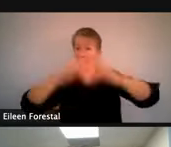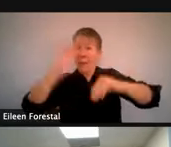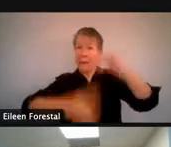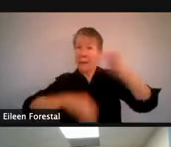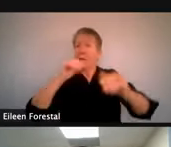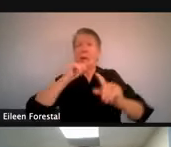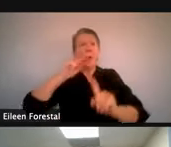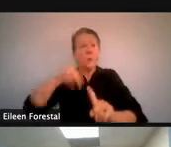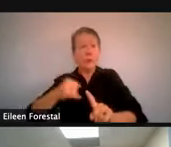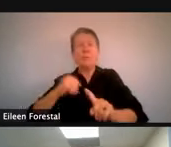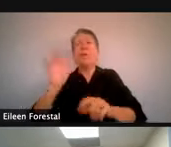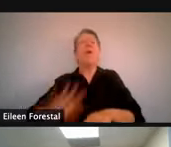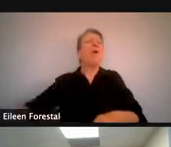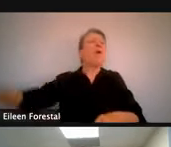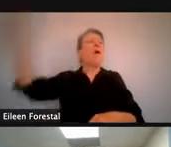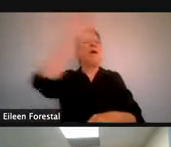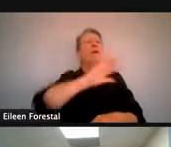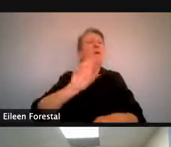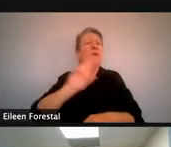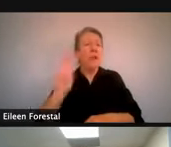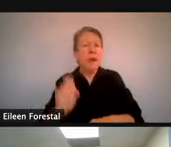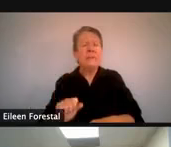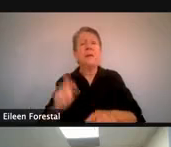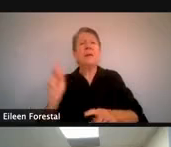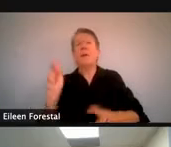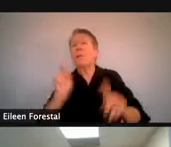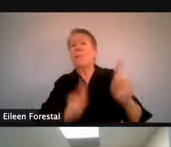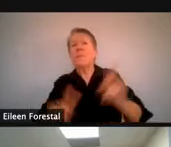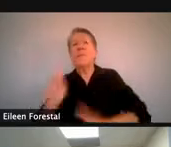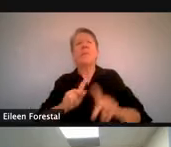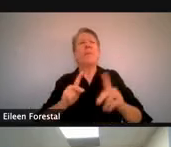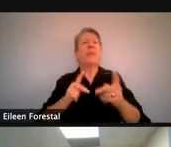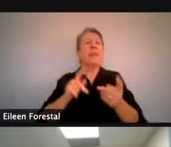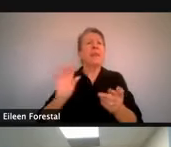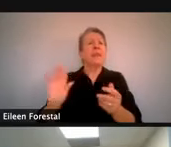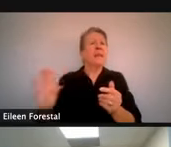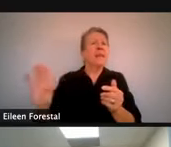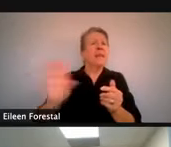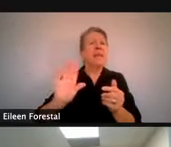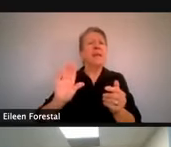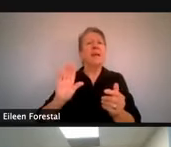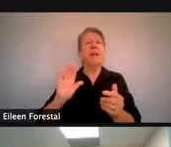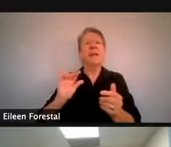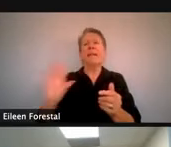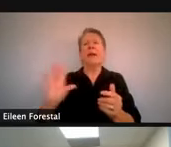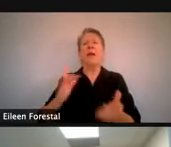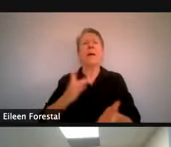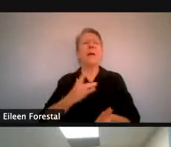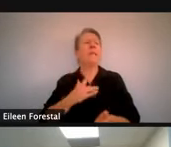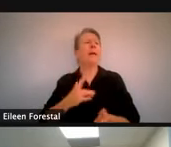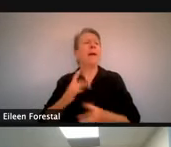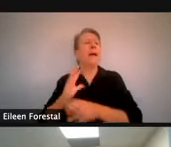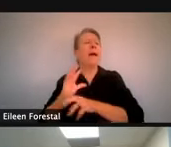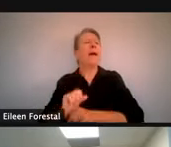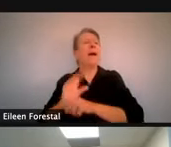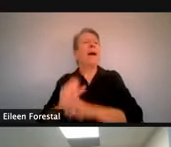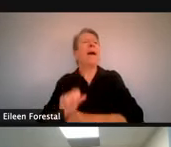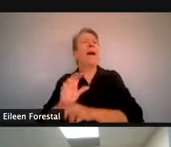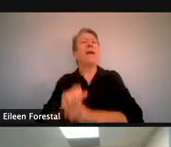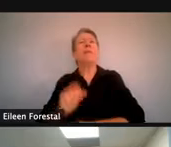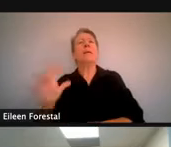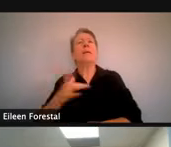ask people what their habits are. If on their habits, there is a series of indoor